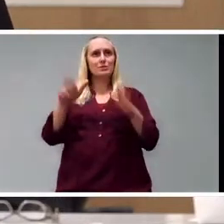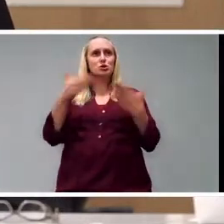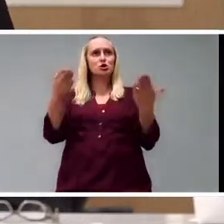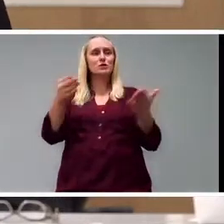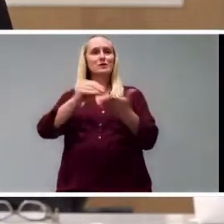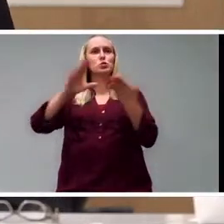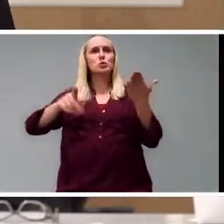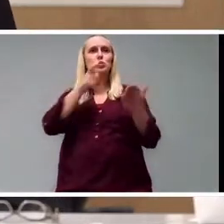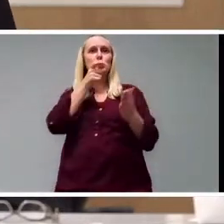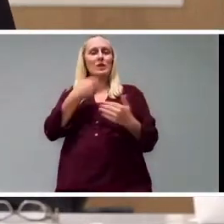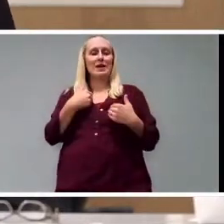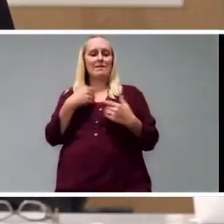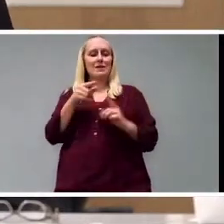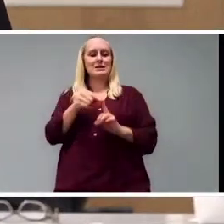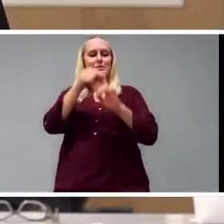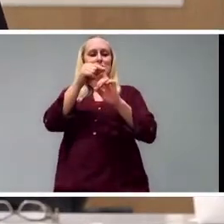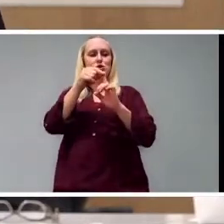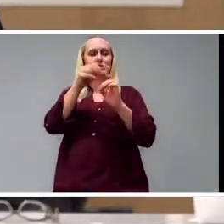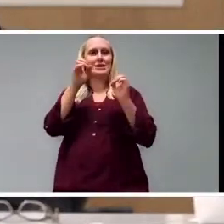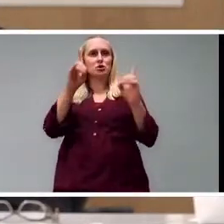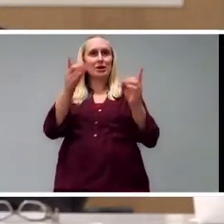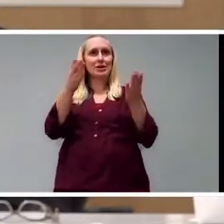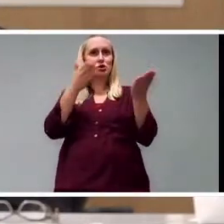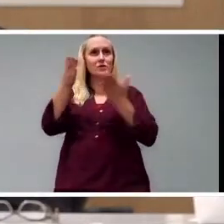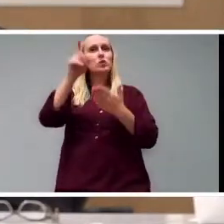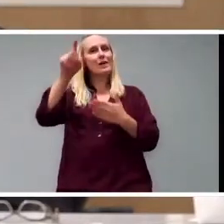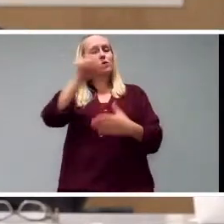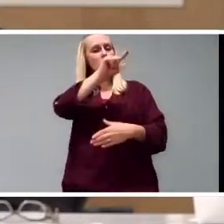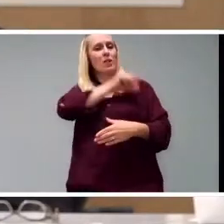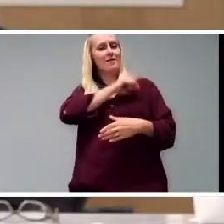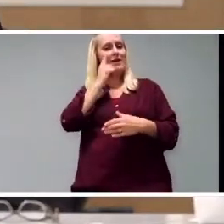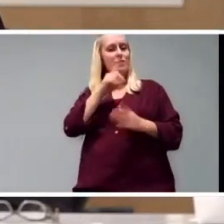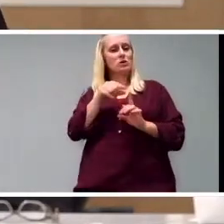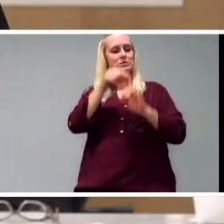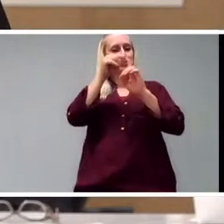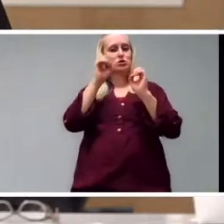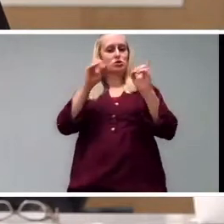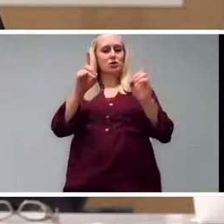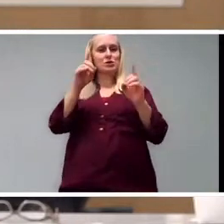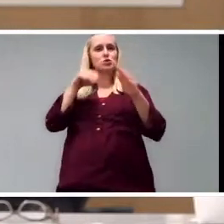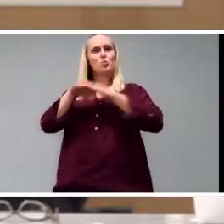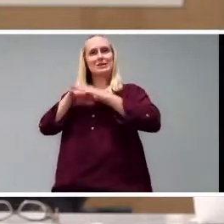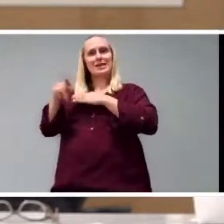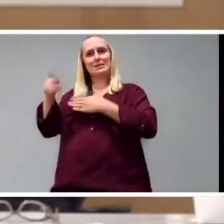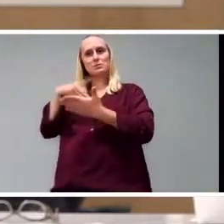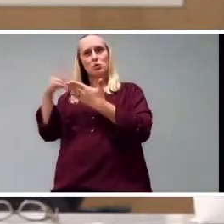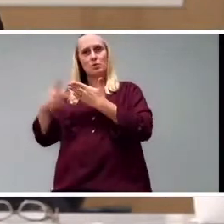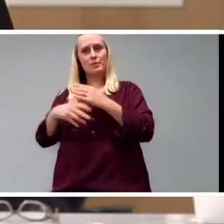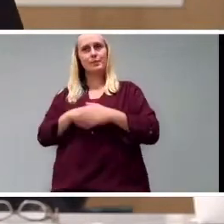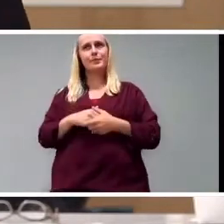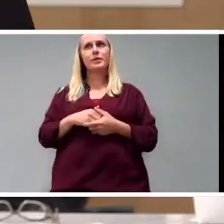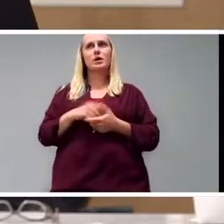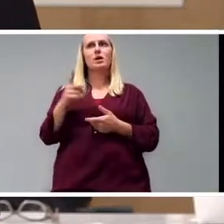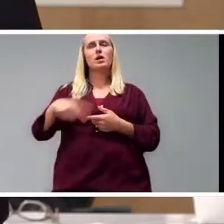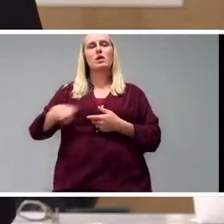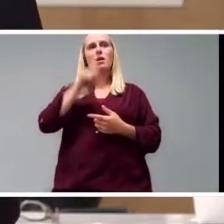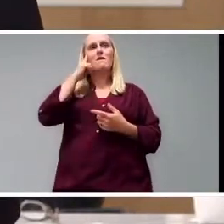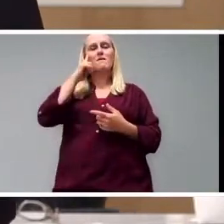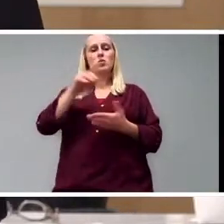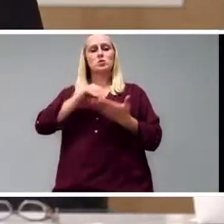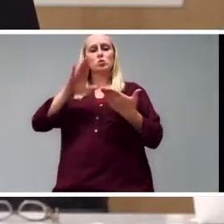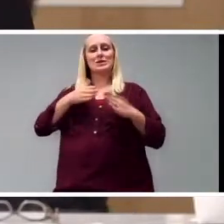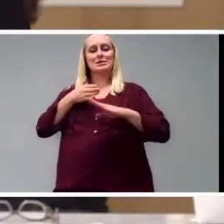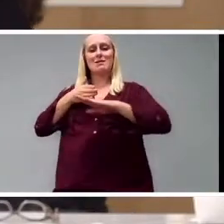with special education services, so you need to qualify for special education to access these programs. They are for students after high school.